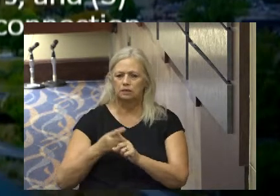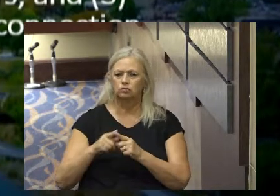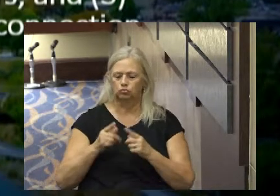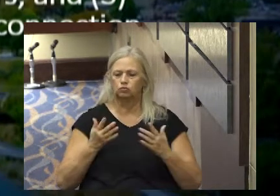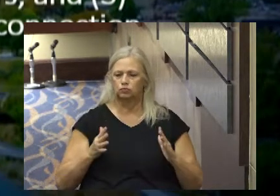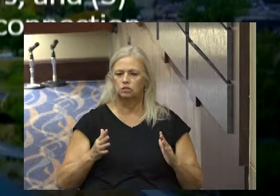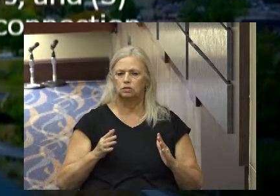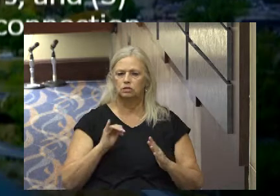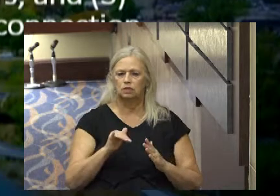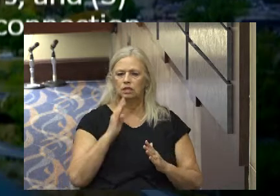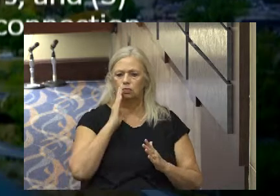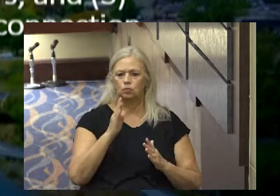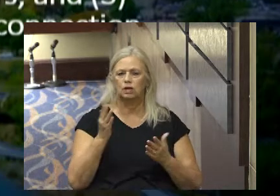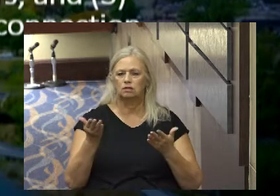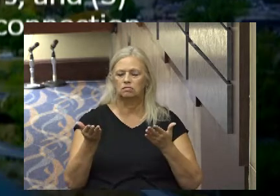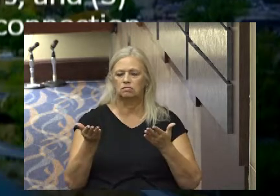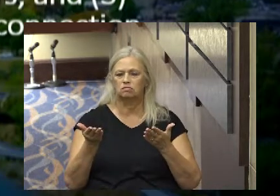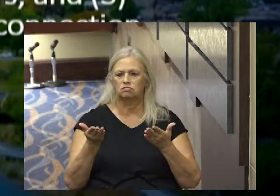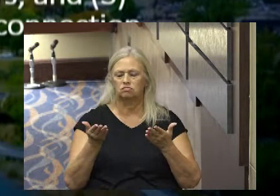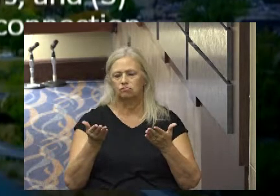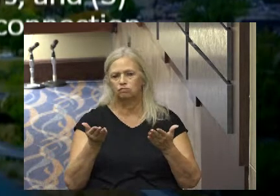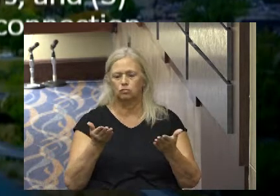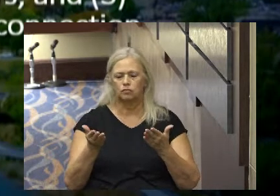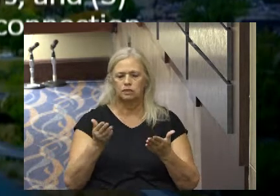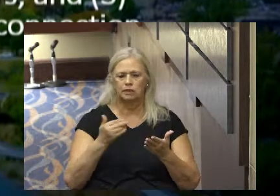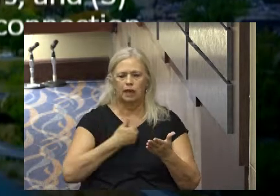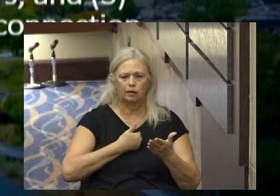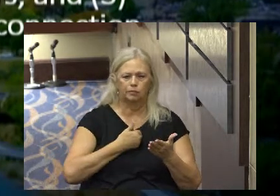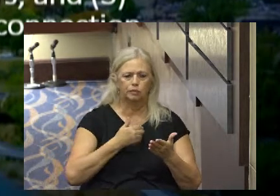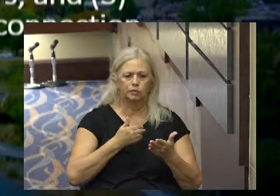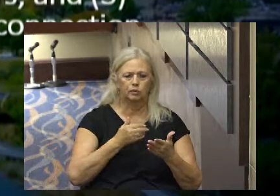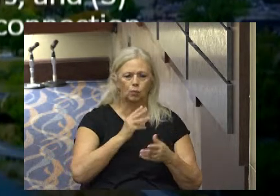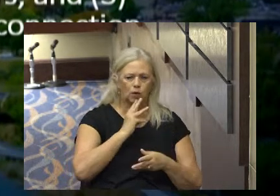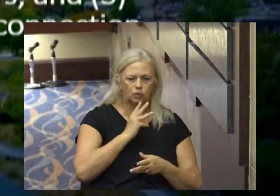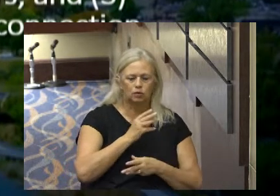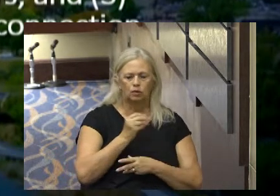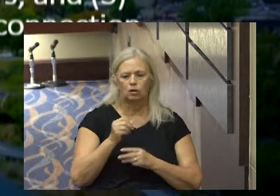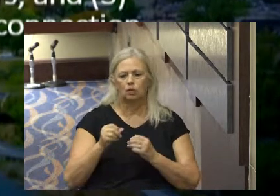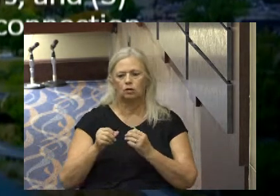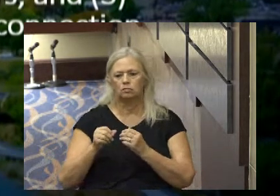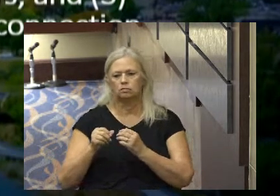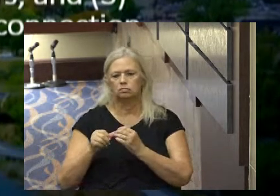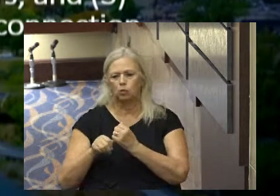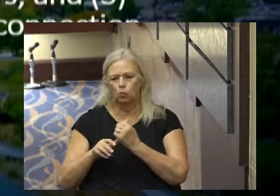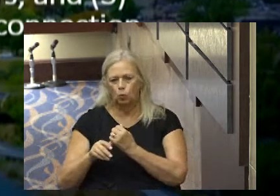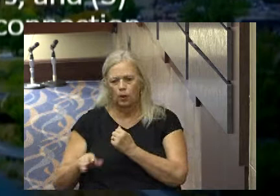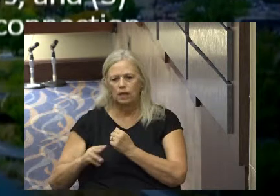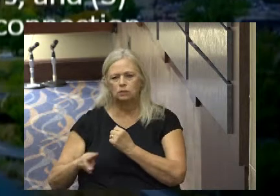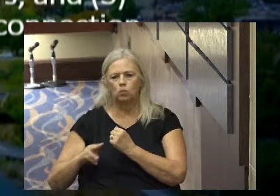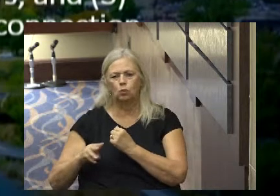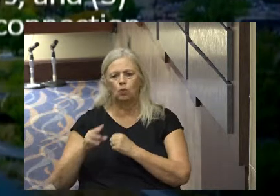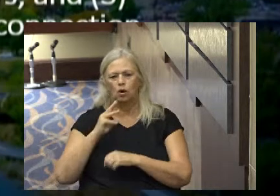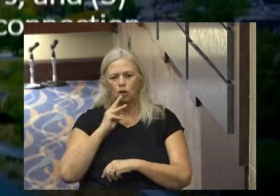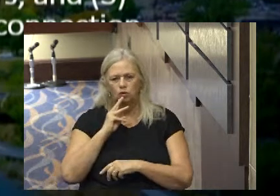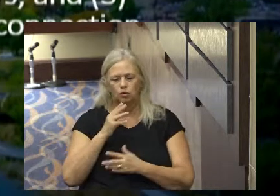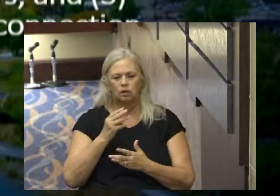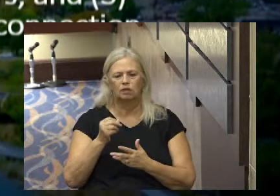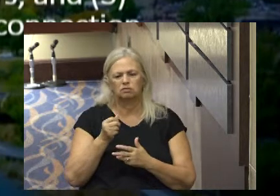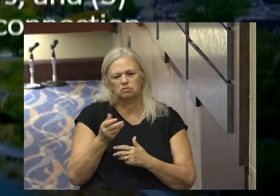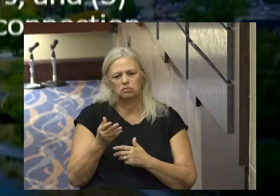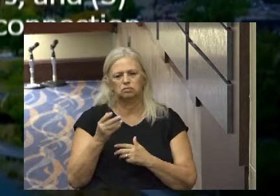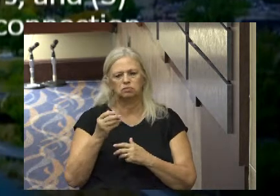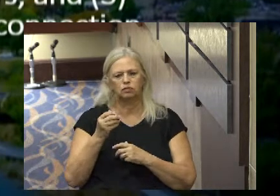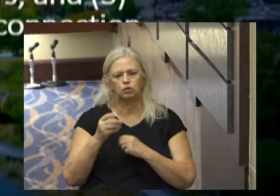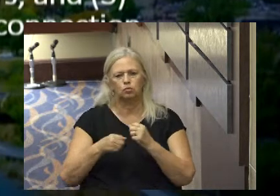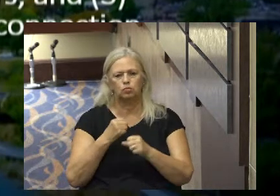That plan will serve as the basis of our water and wastewater capital improvement programs over the next few years.